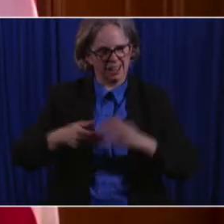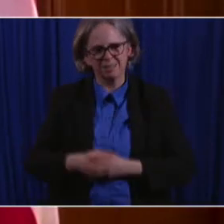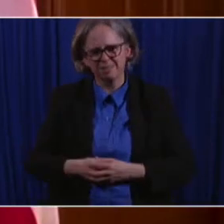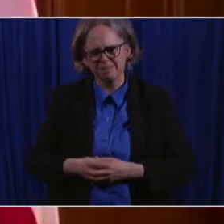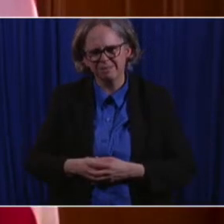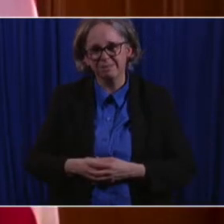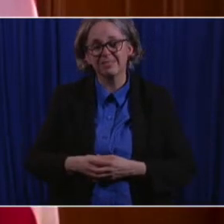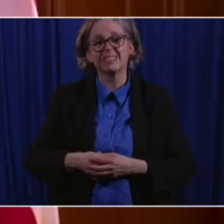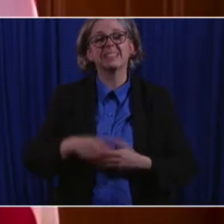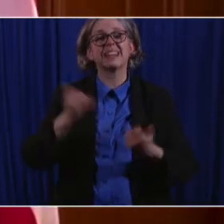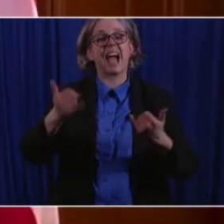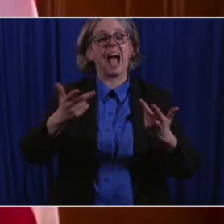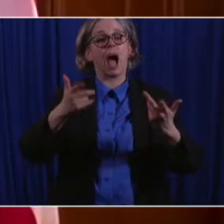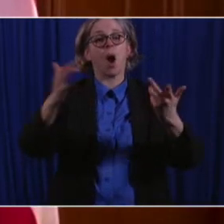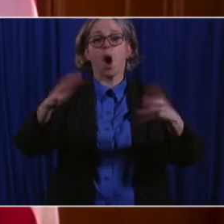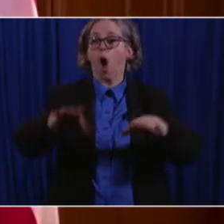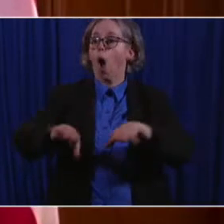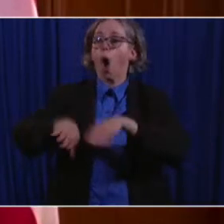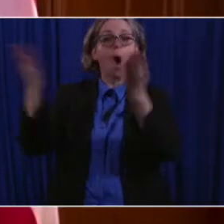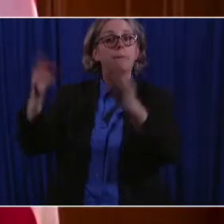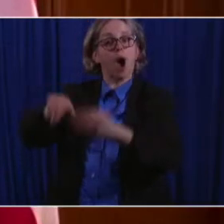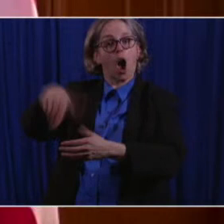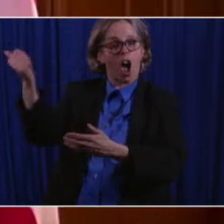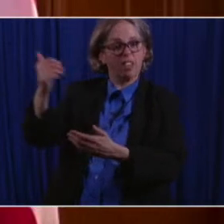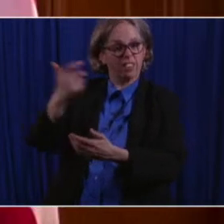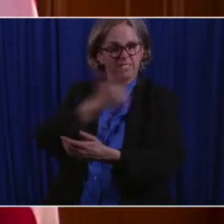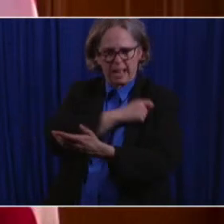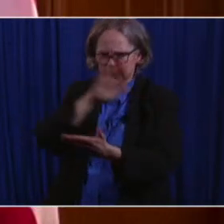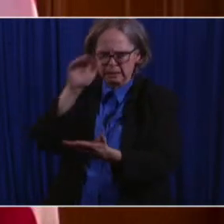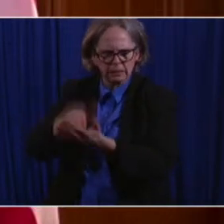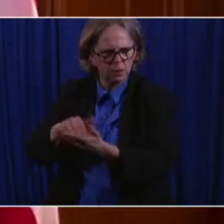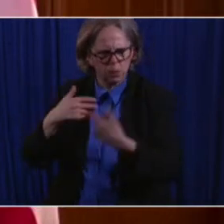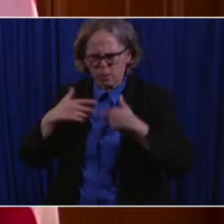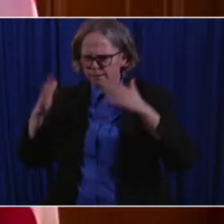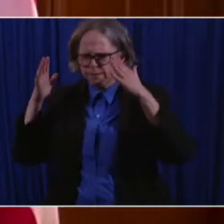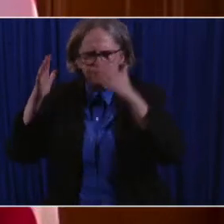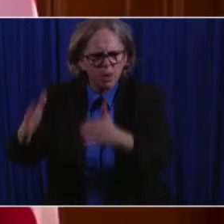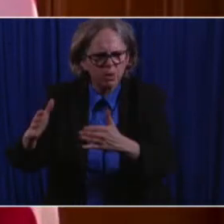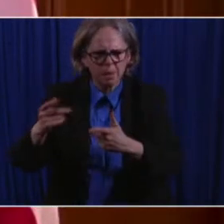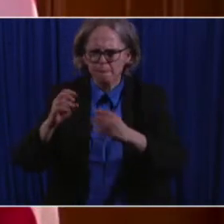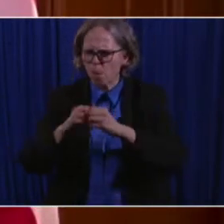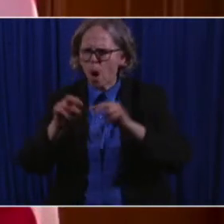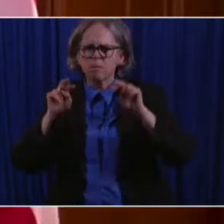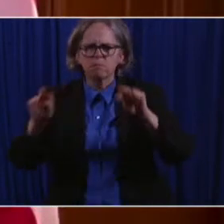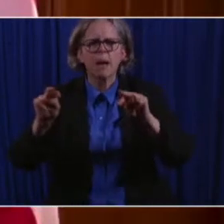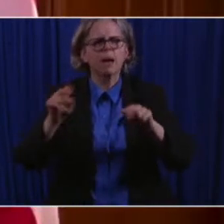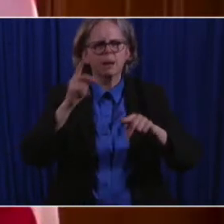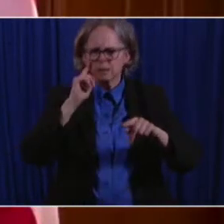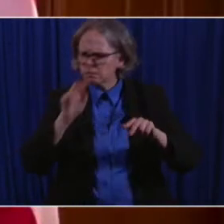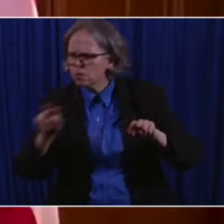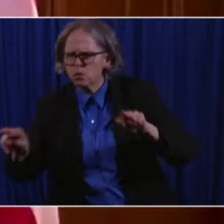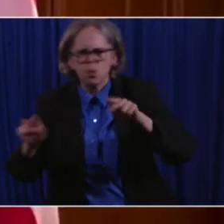longer have the pressure of new people coming in virtually every week.